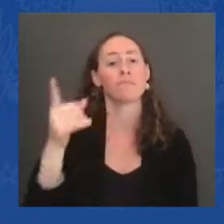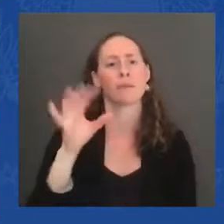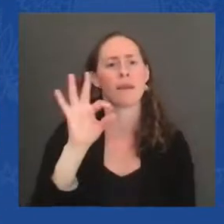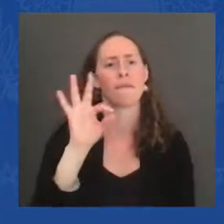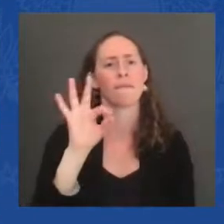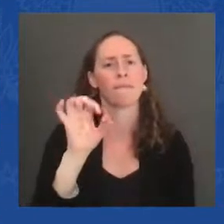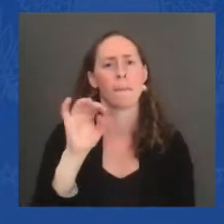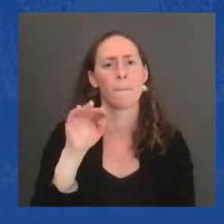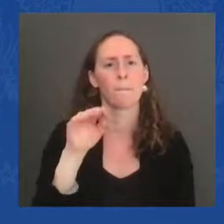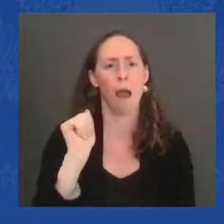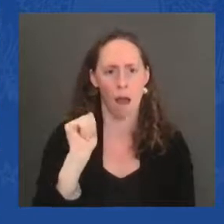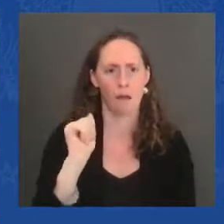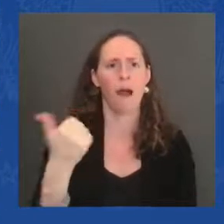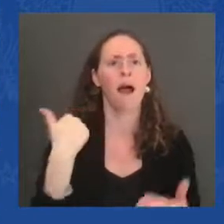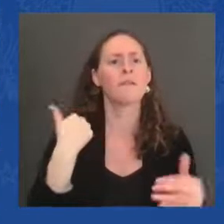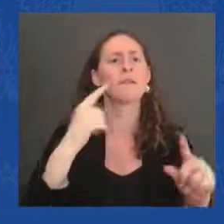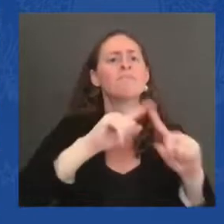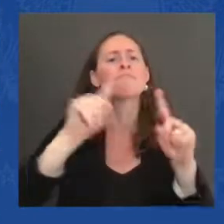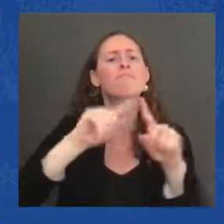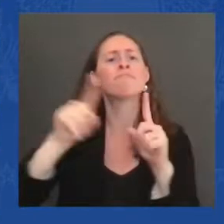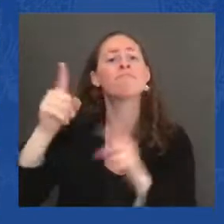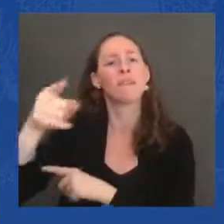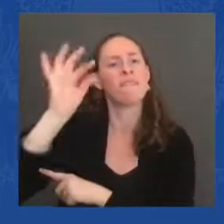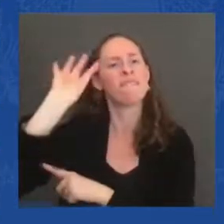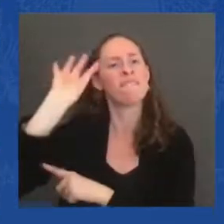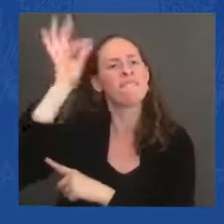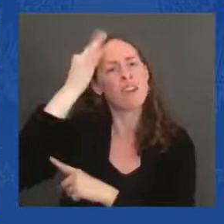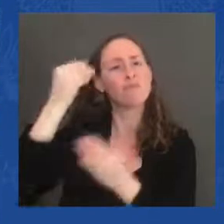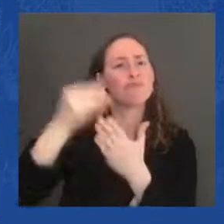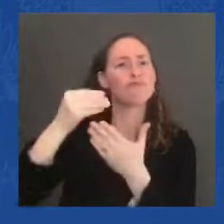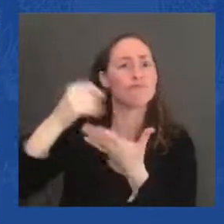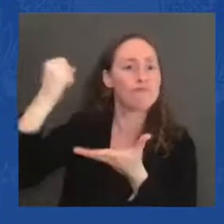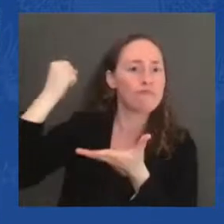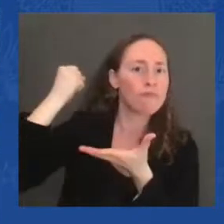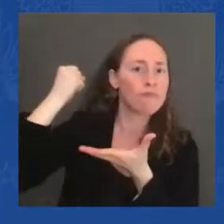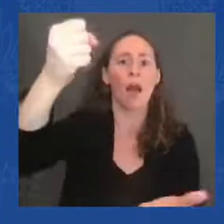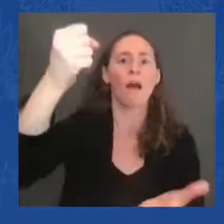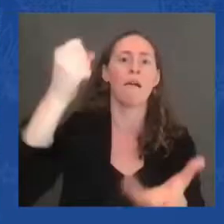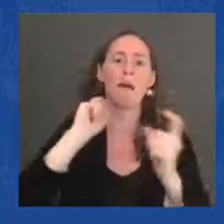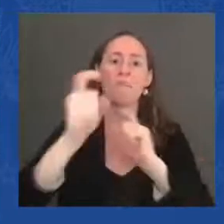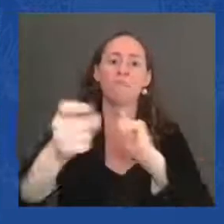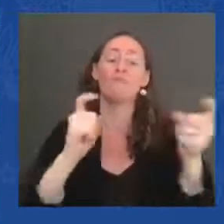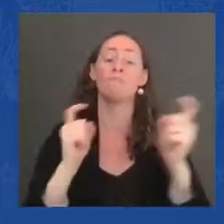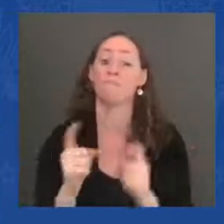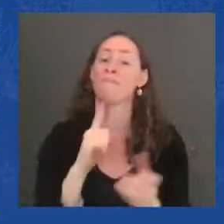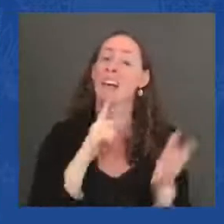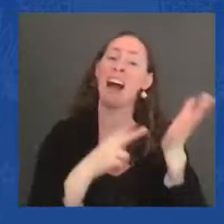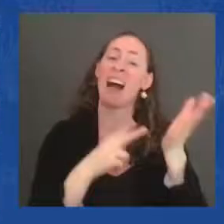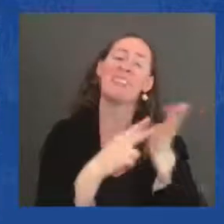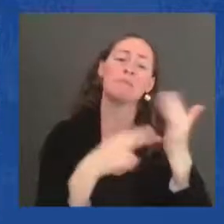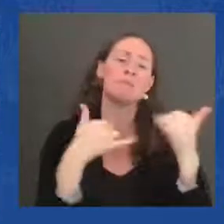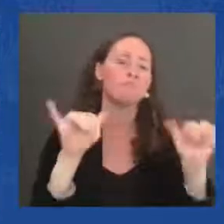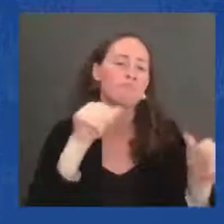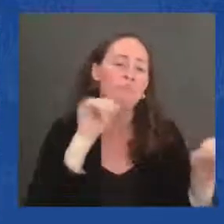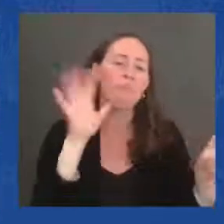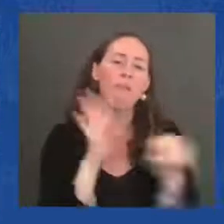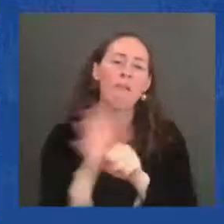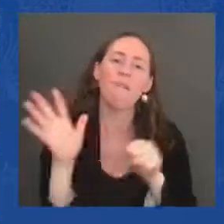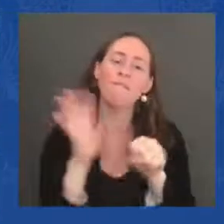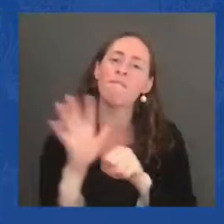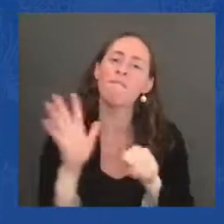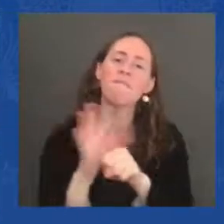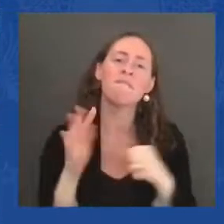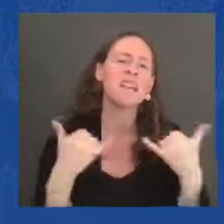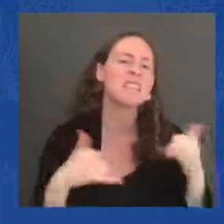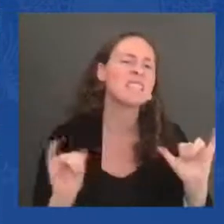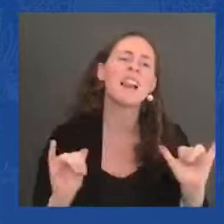And so, you know, believe it or not, the massive shortage of fire hoses. I think you all get it.